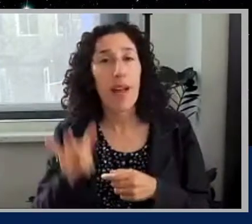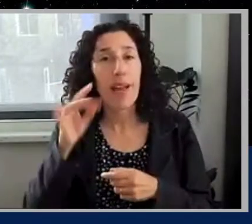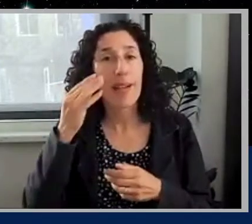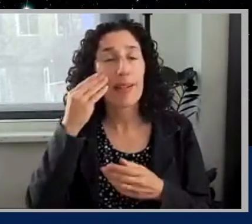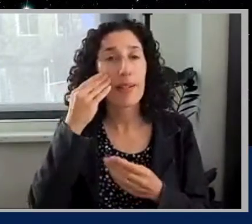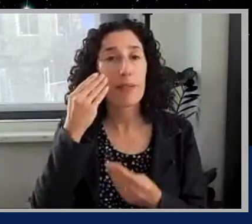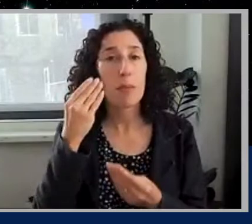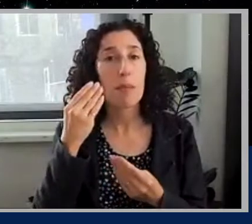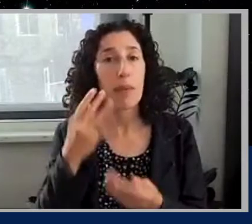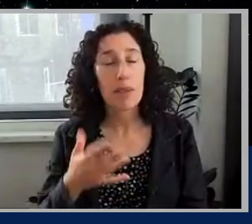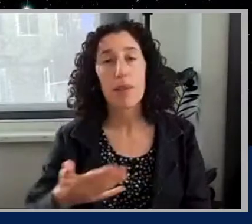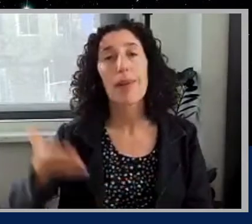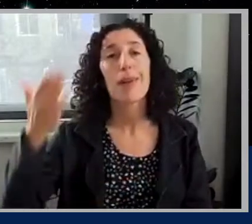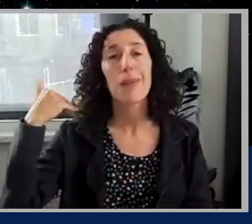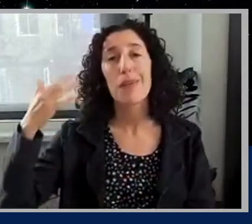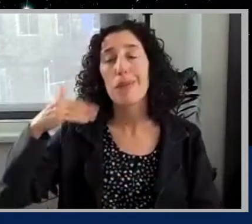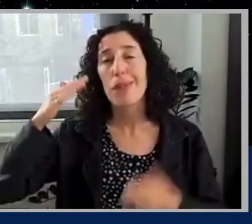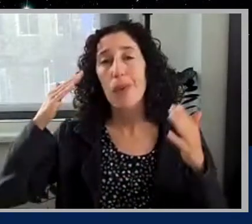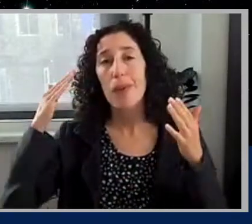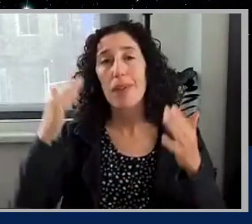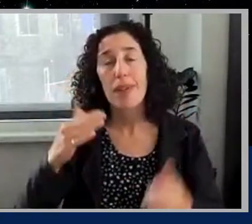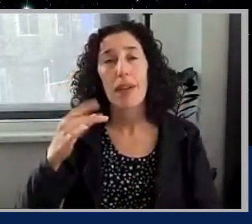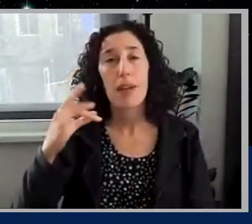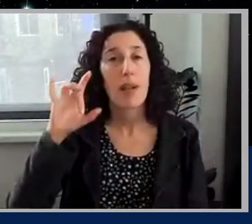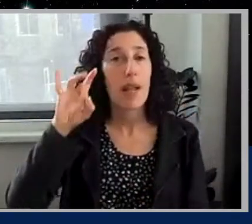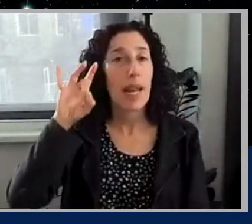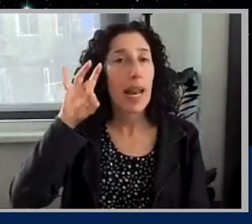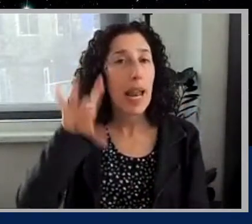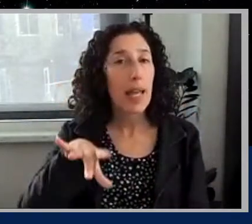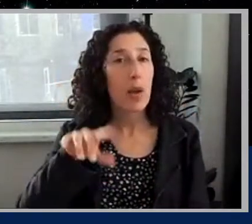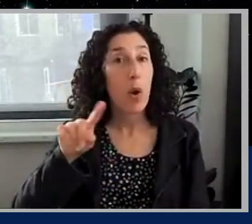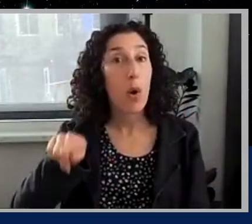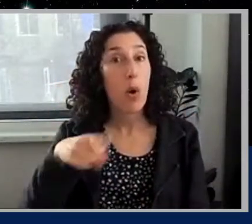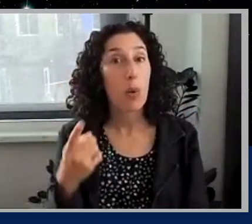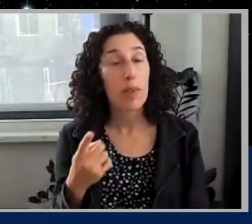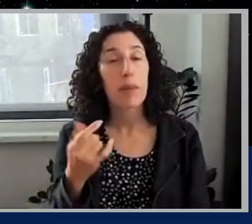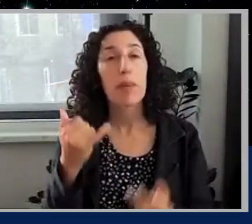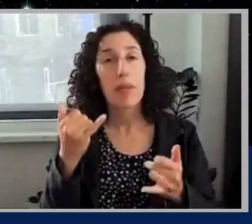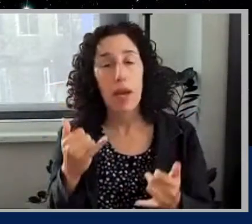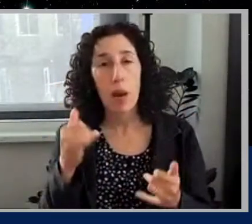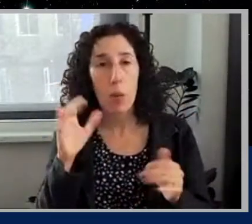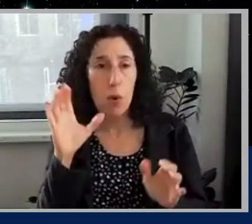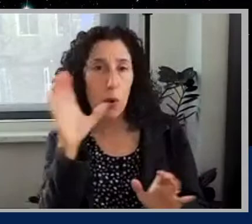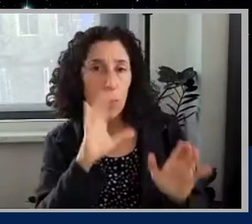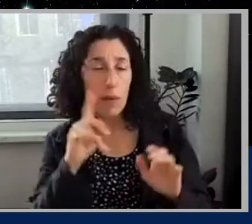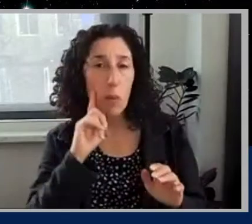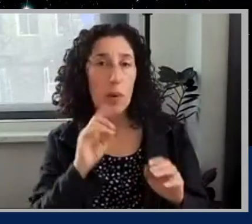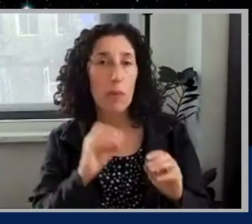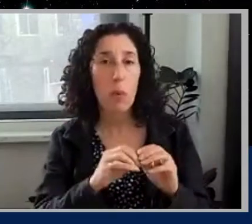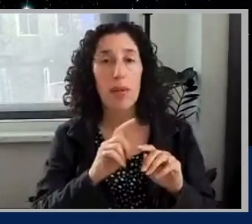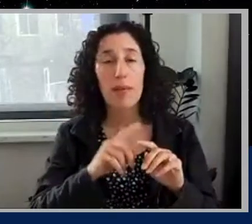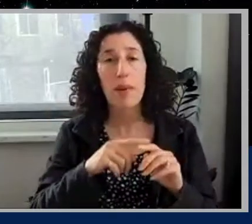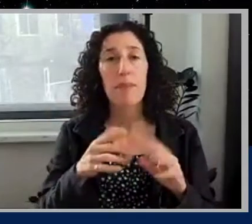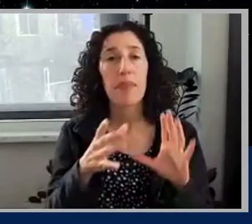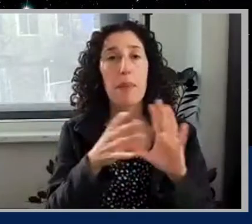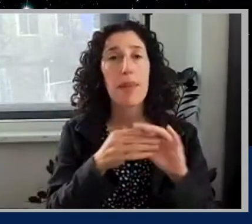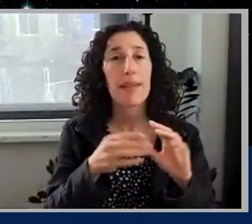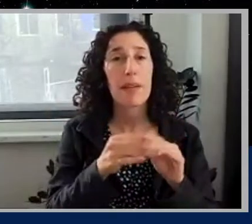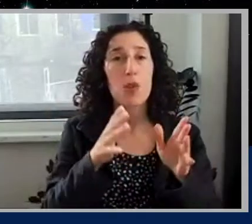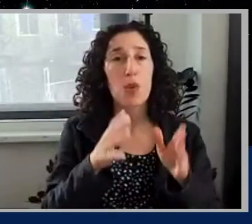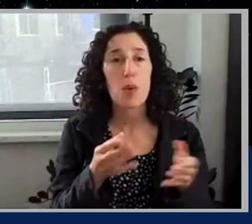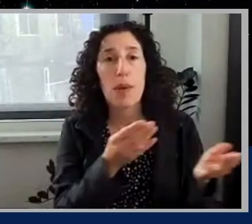can we get? And now it's like, what more messengers can we get? And maybe also, how can we look at the data